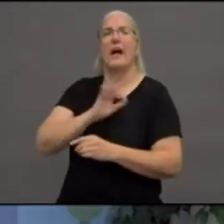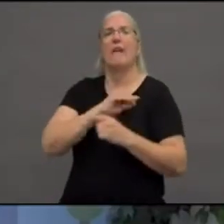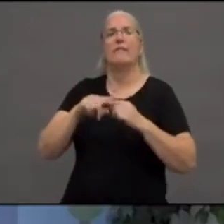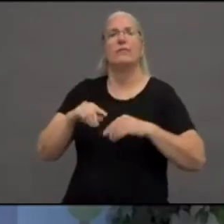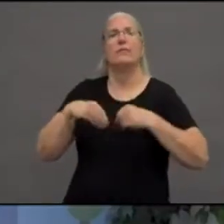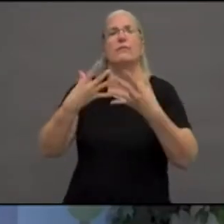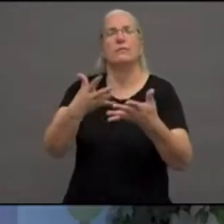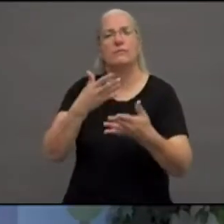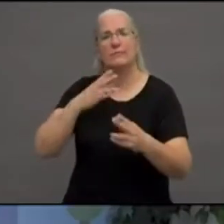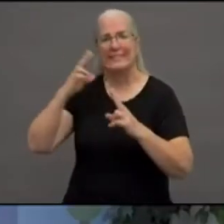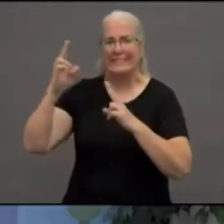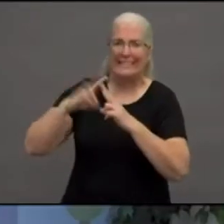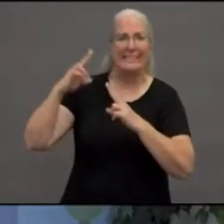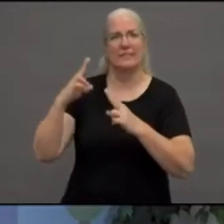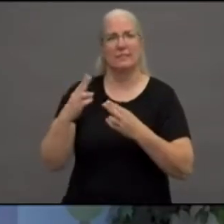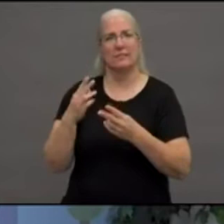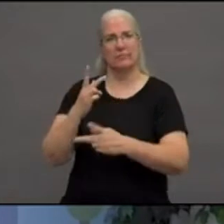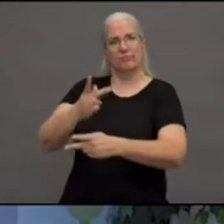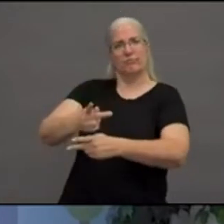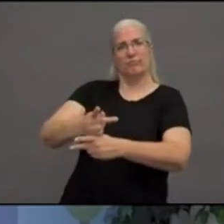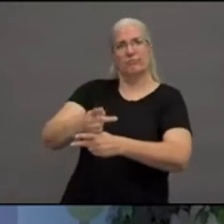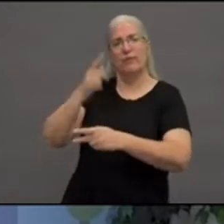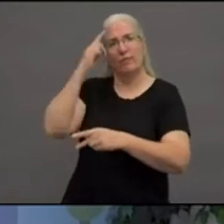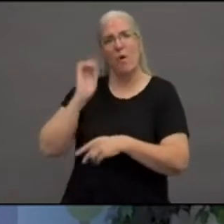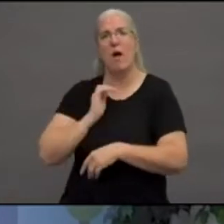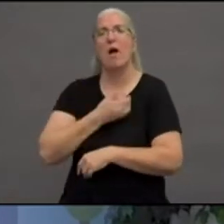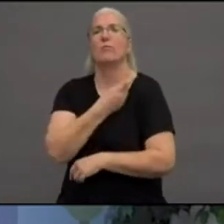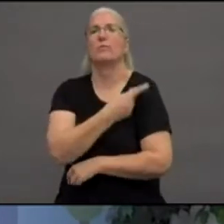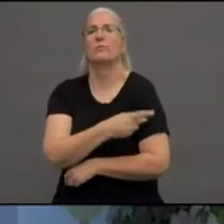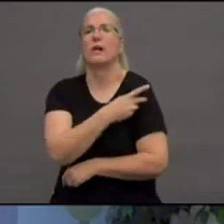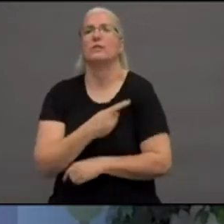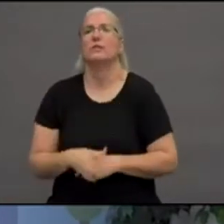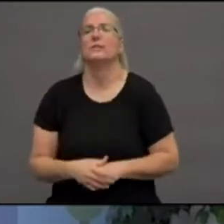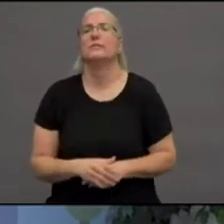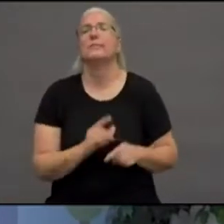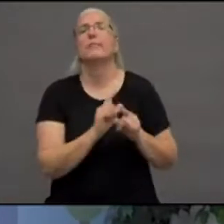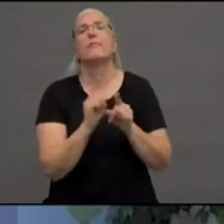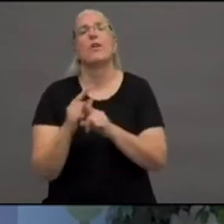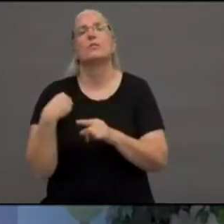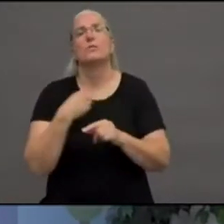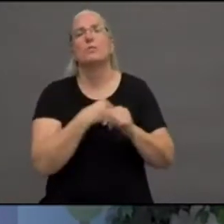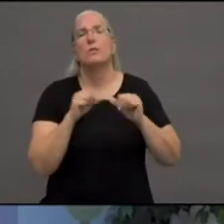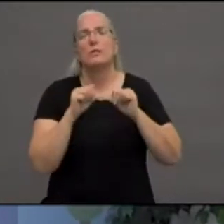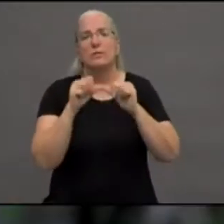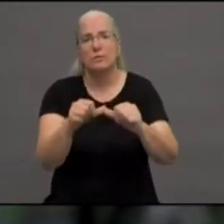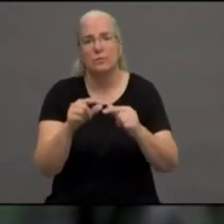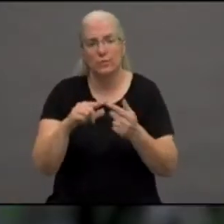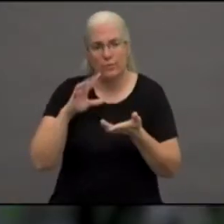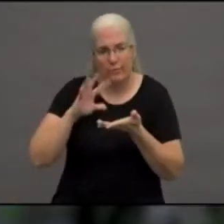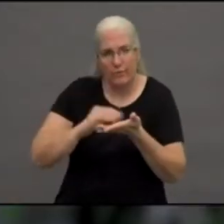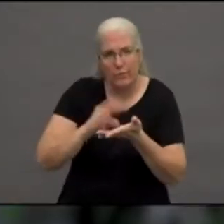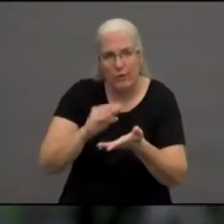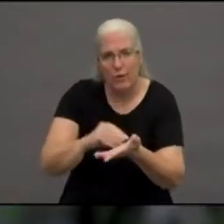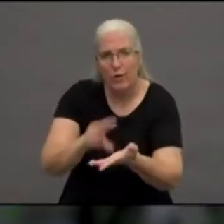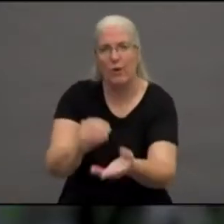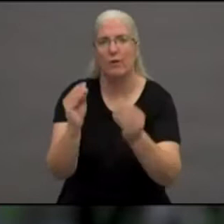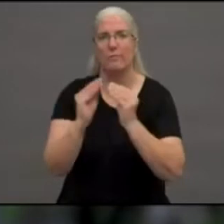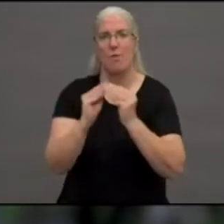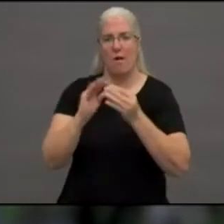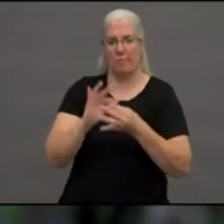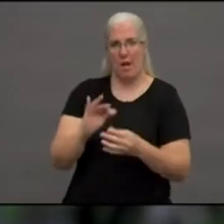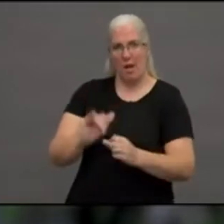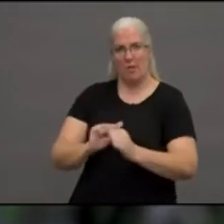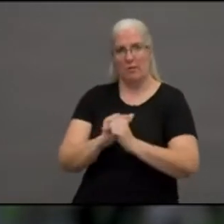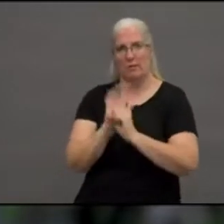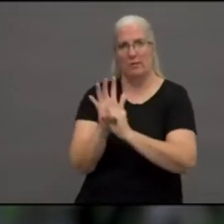We have also continued to learn more about the virus, and in addition to our county, the